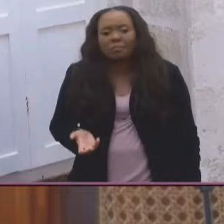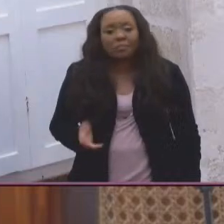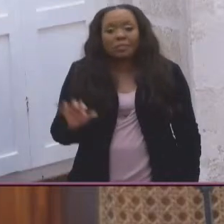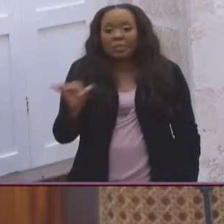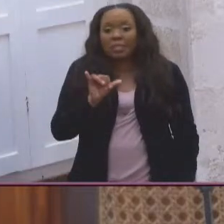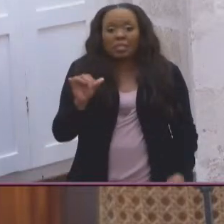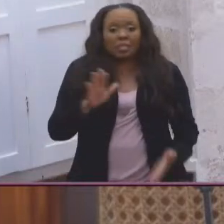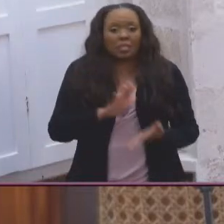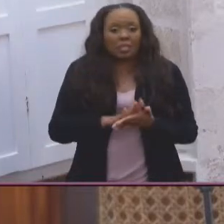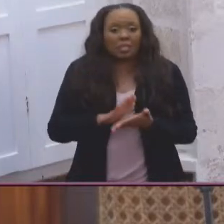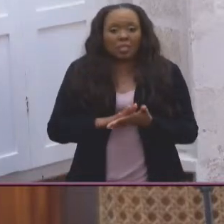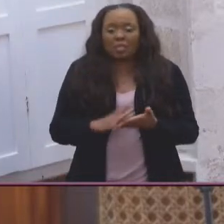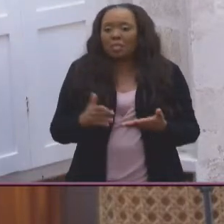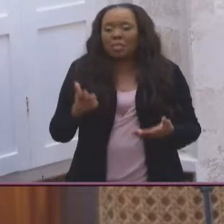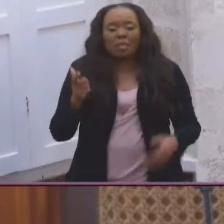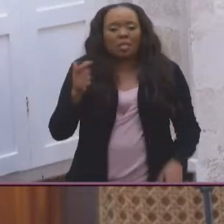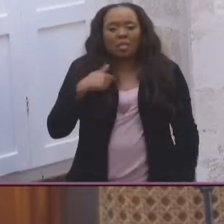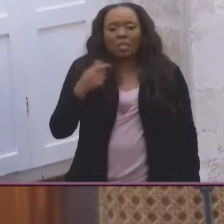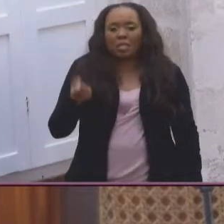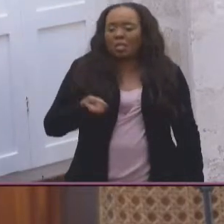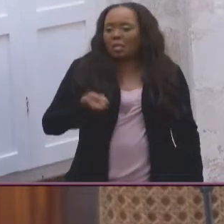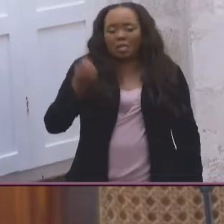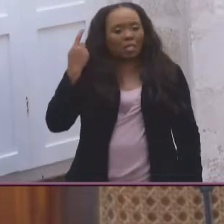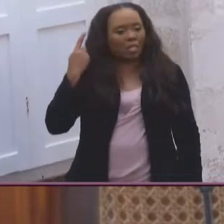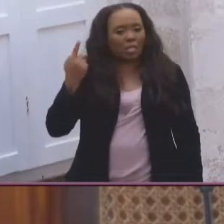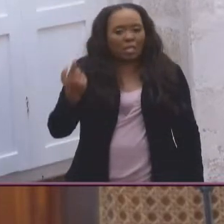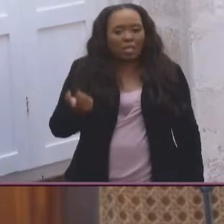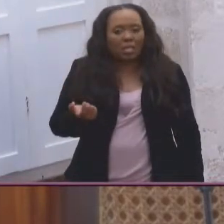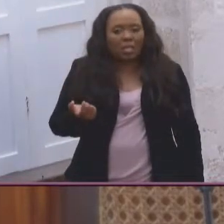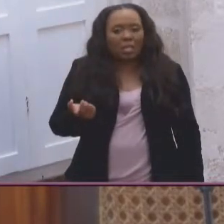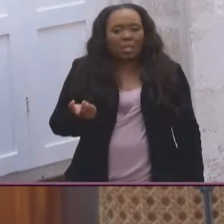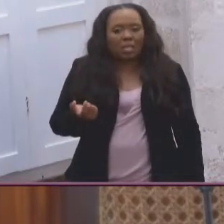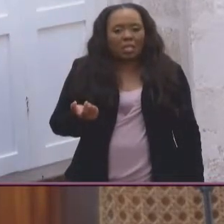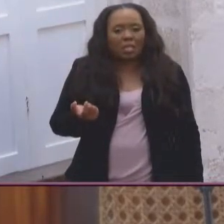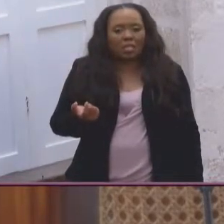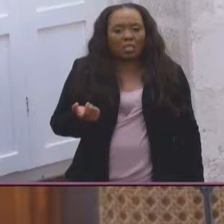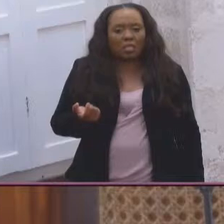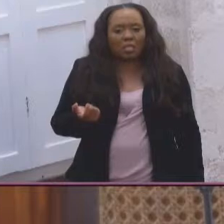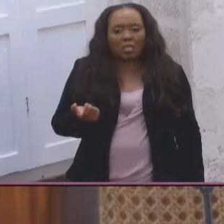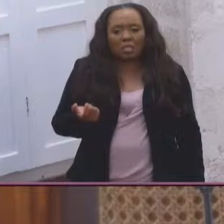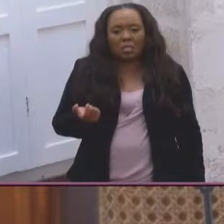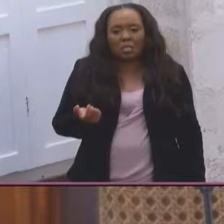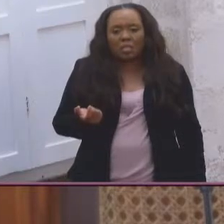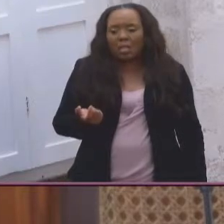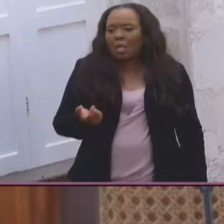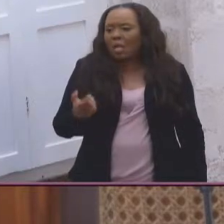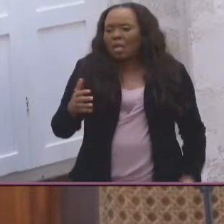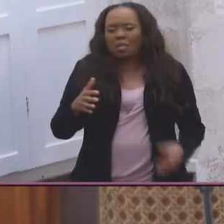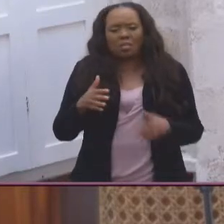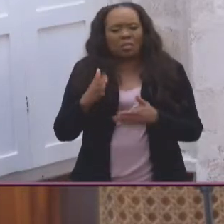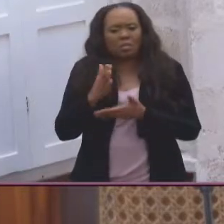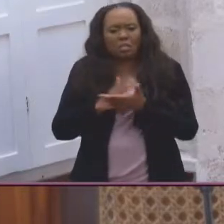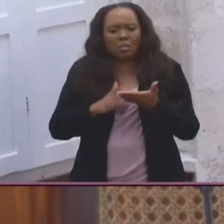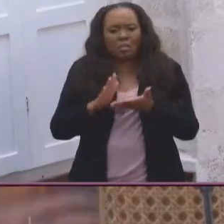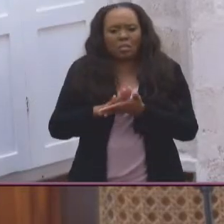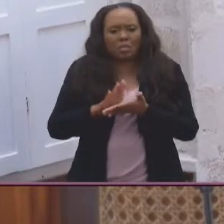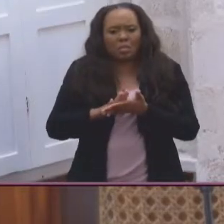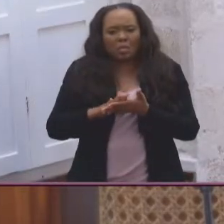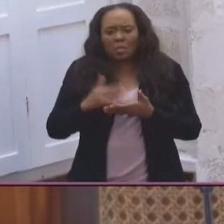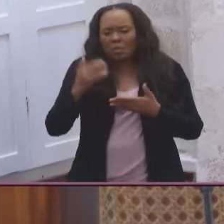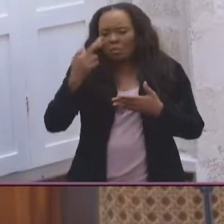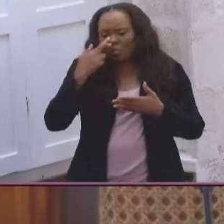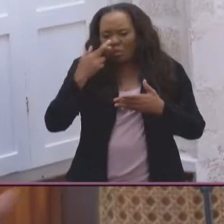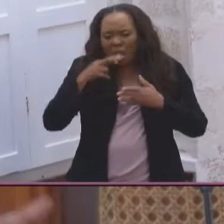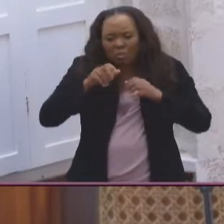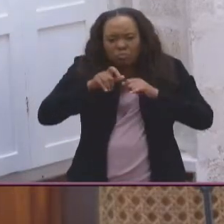not understand this notion of schools getting overrun with rats or mice and having to shut down. If